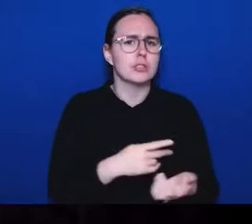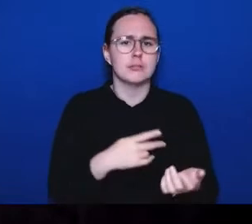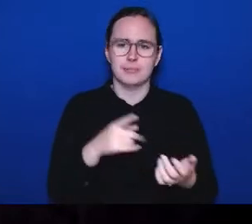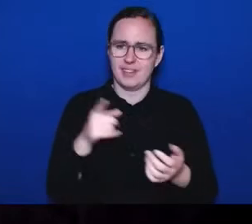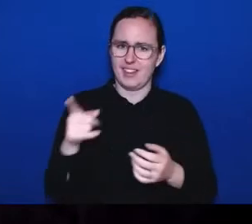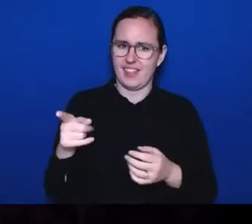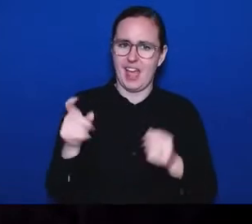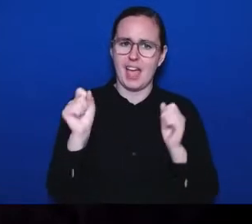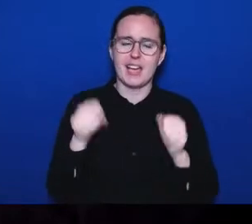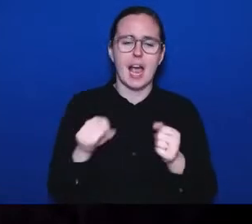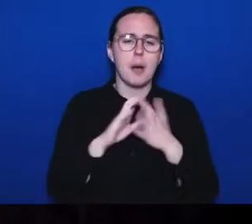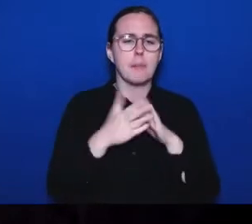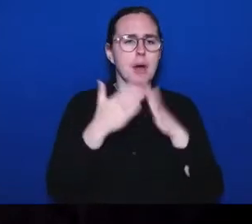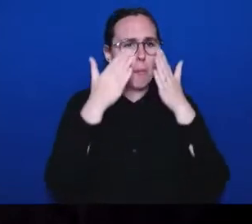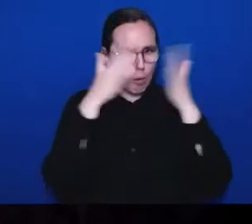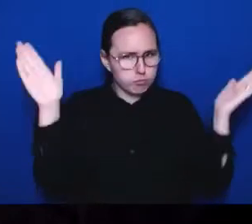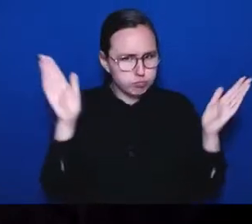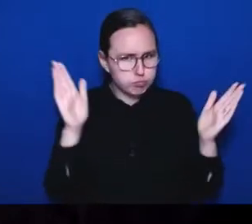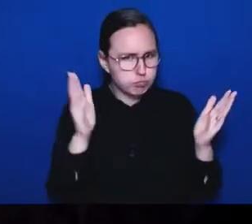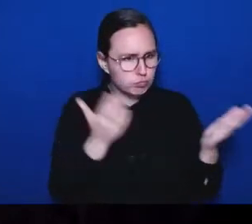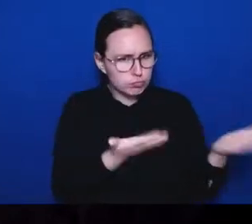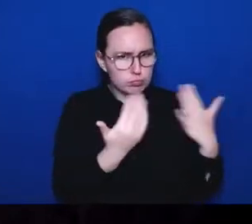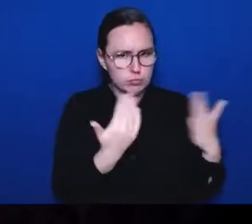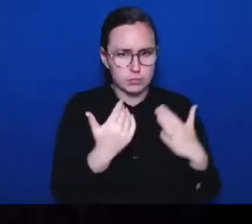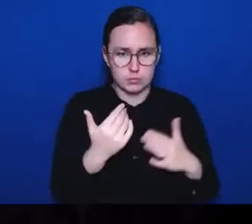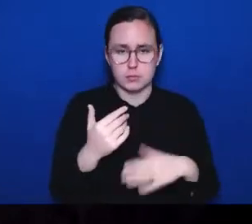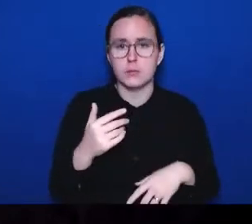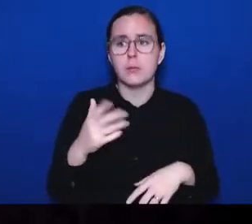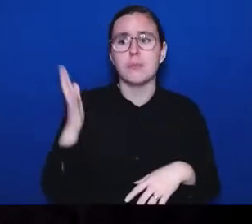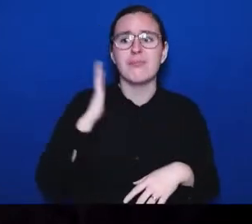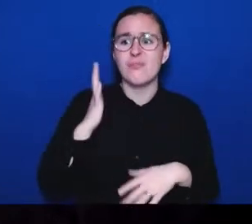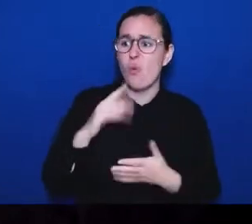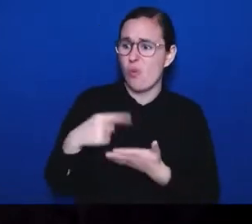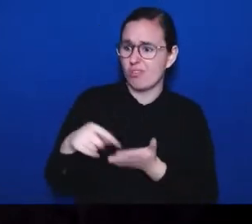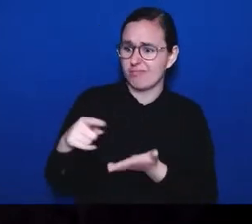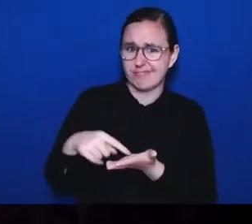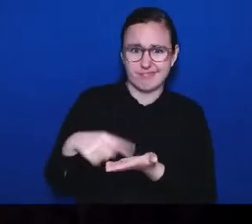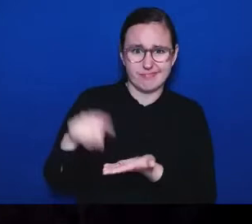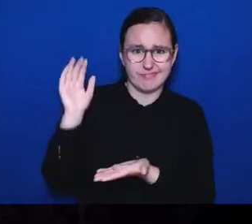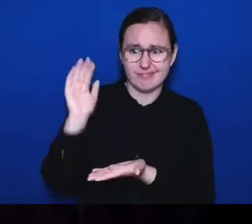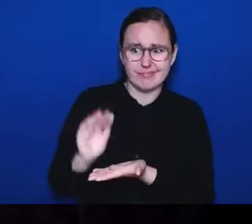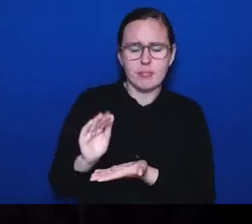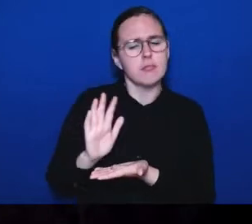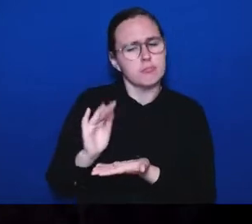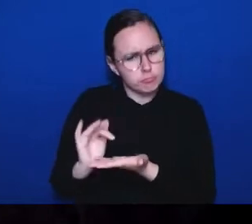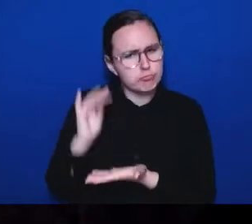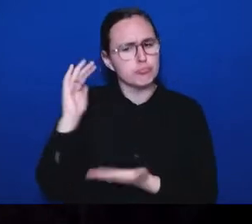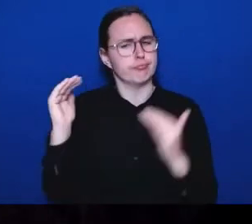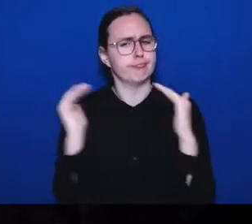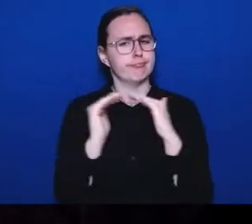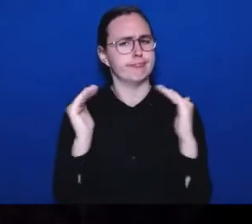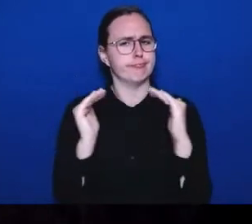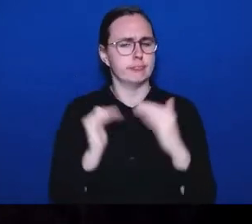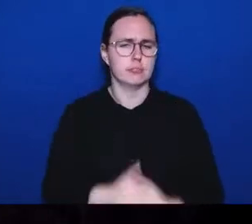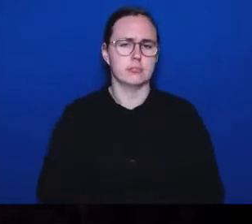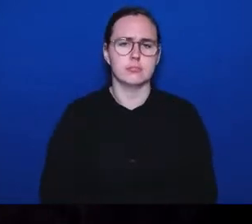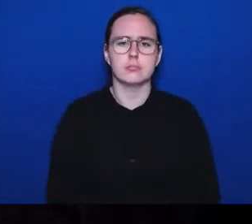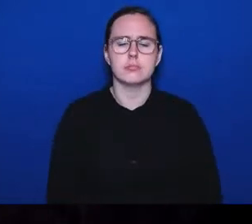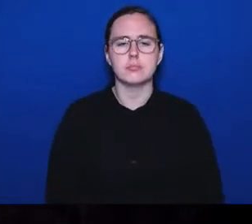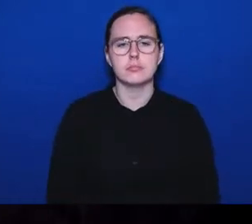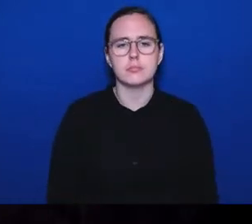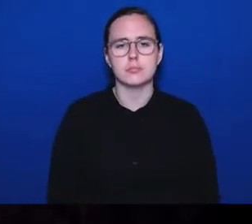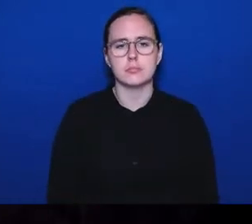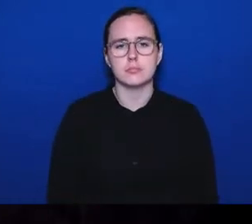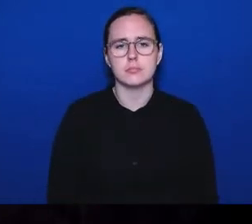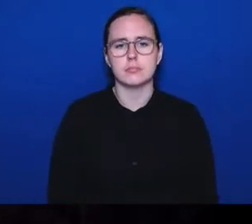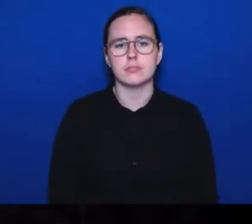other options that new family doctors can provide. And as we build out more options, as we add to our primary care networks, as we add to